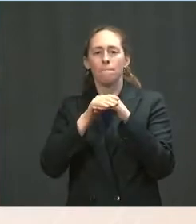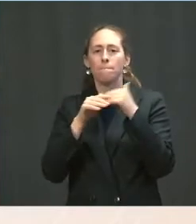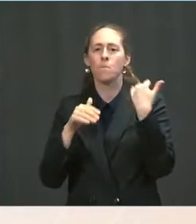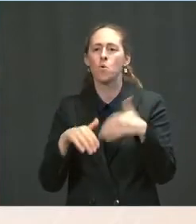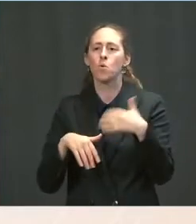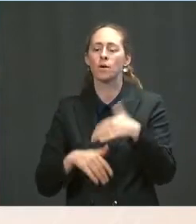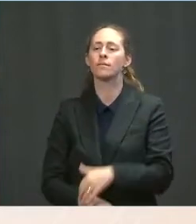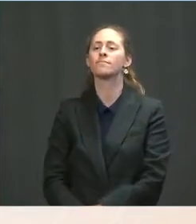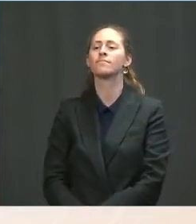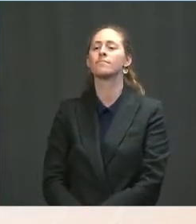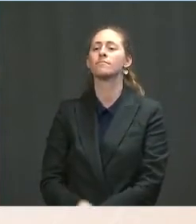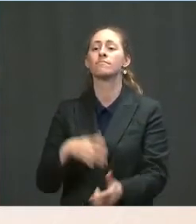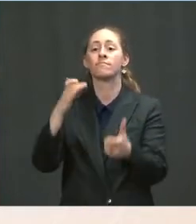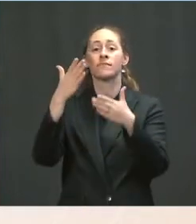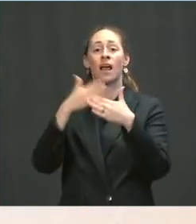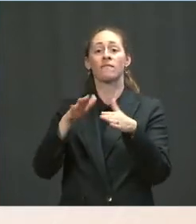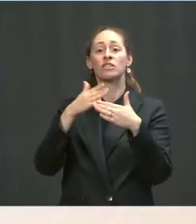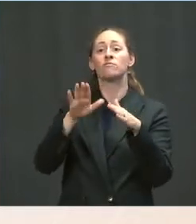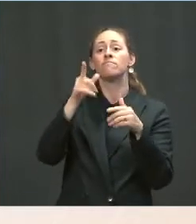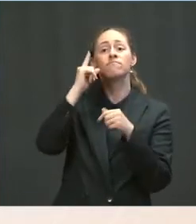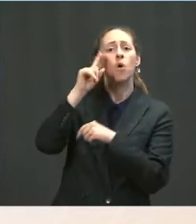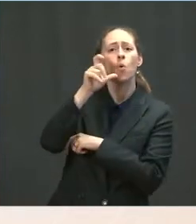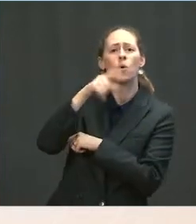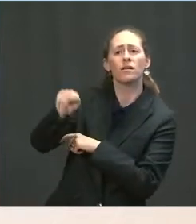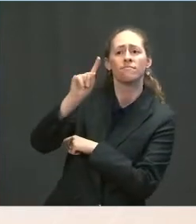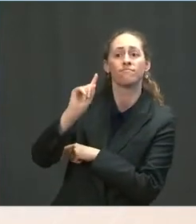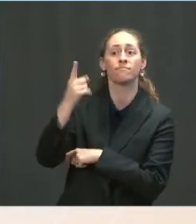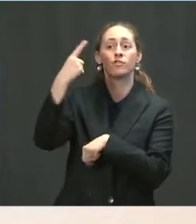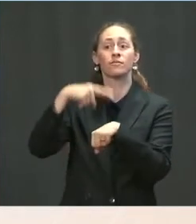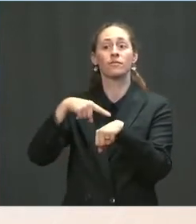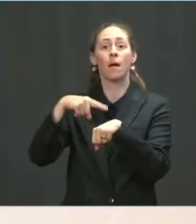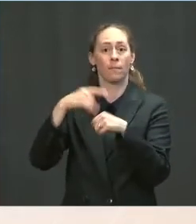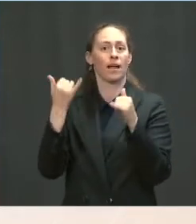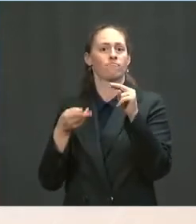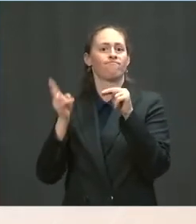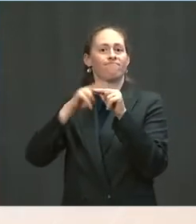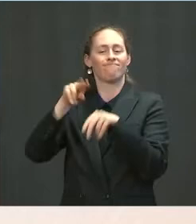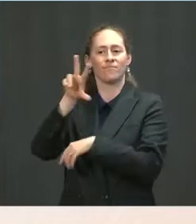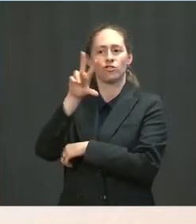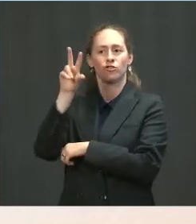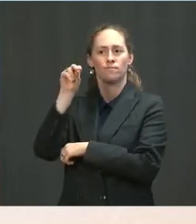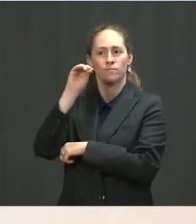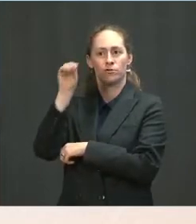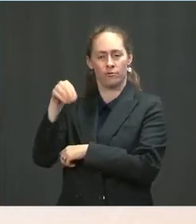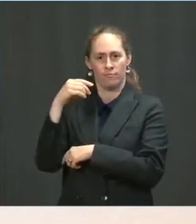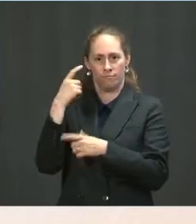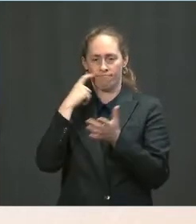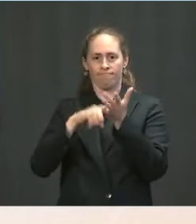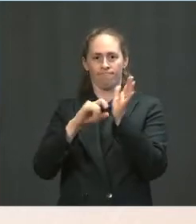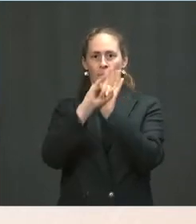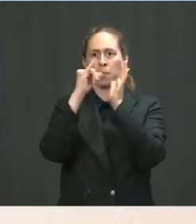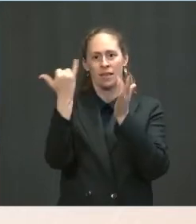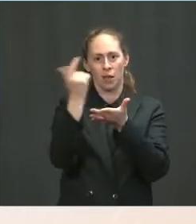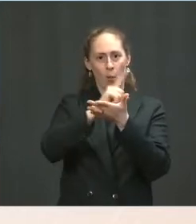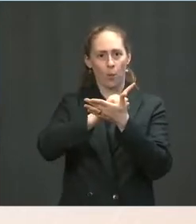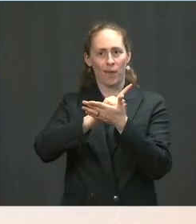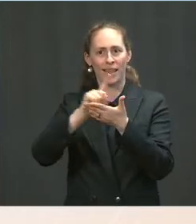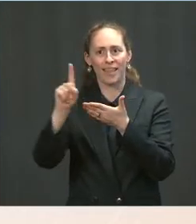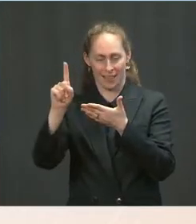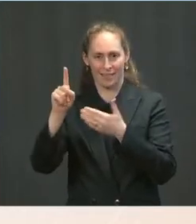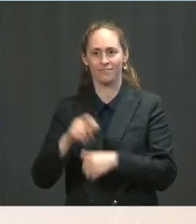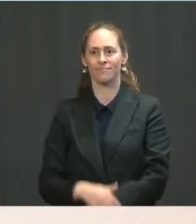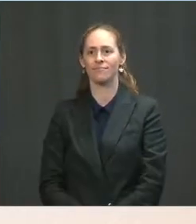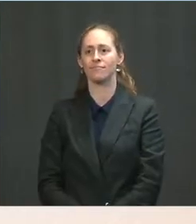shots each day is up 30%. Over the past week alone. And this is the third week that states with the